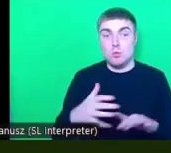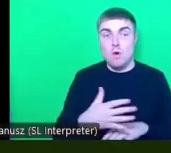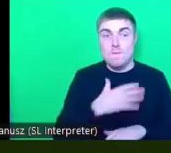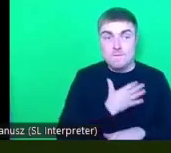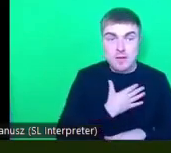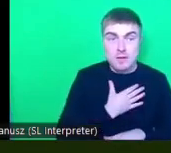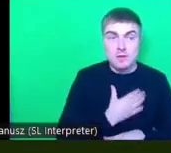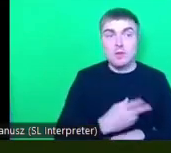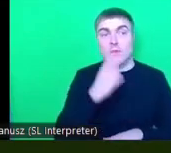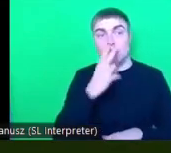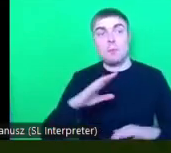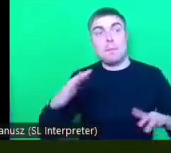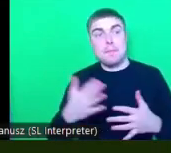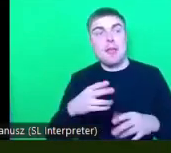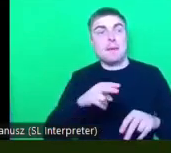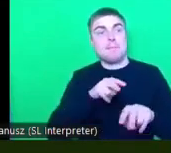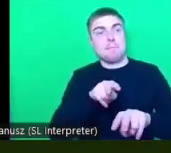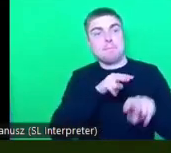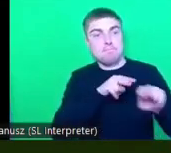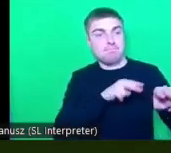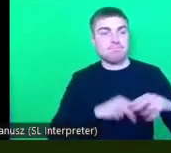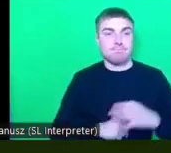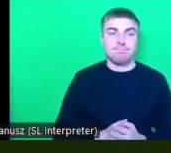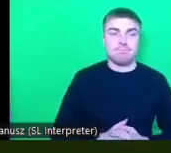hunters actually increased their harvest rate.